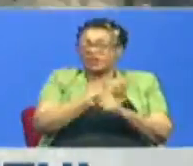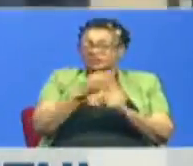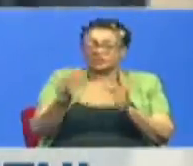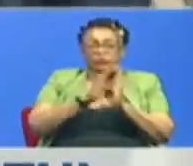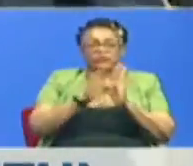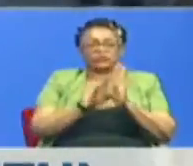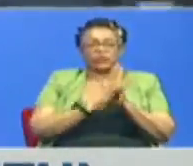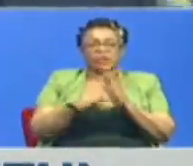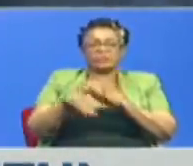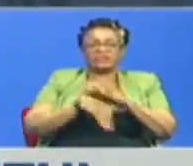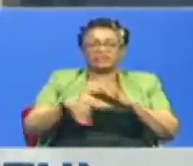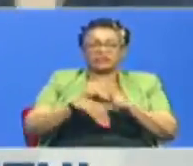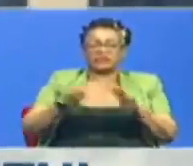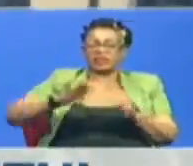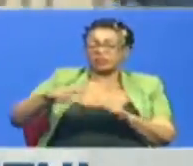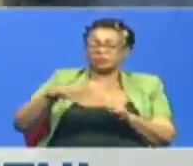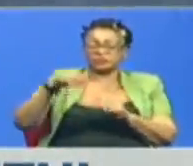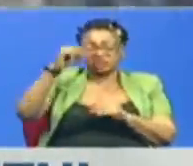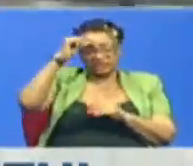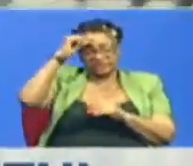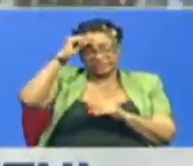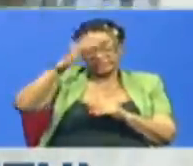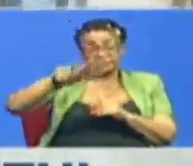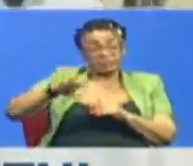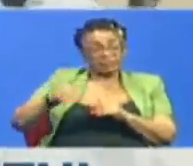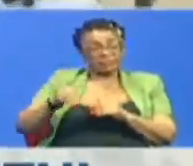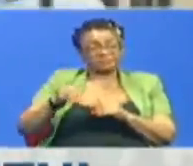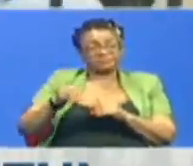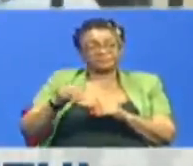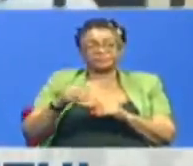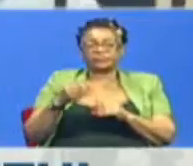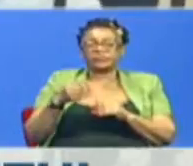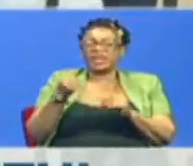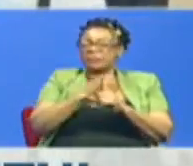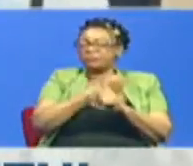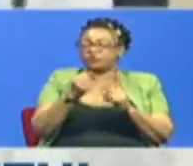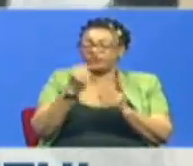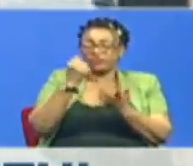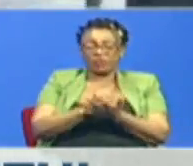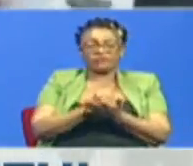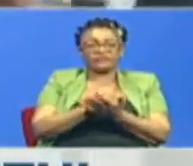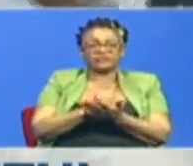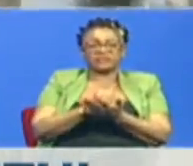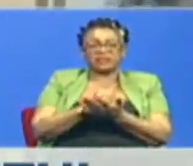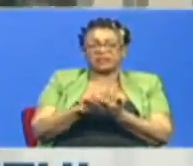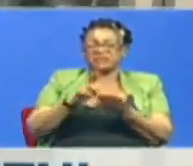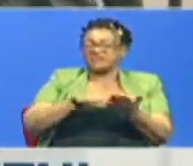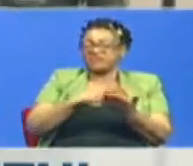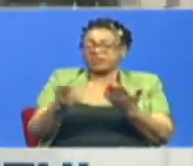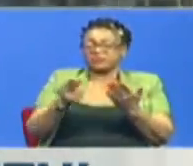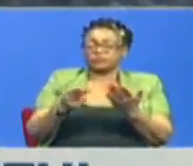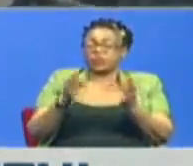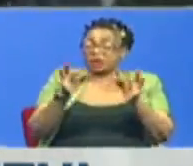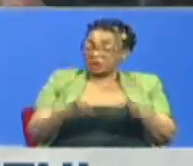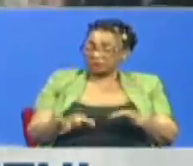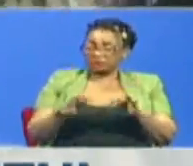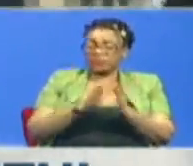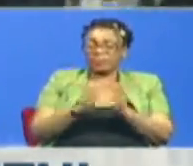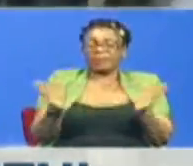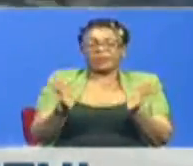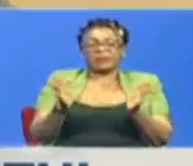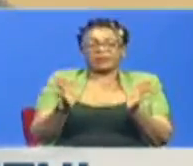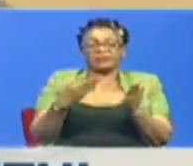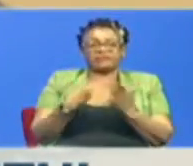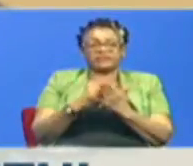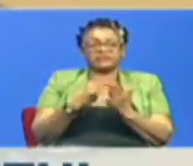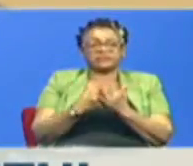of the County Government Act, abuse of office and failure to account for public funds. The motion has cited the governor's failure